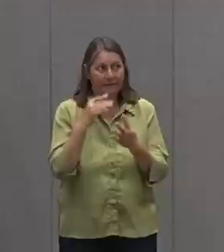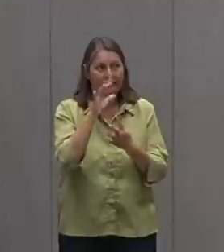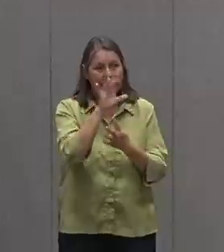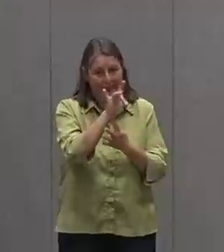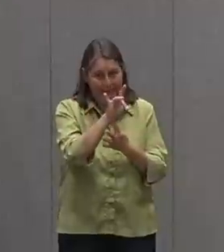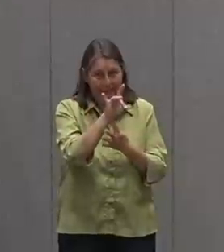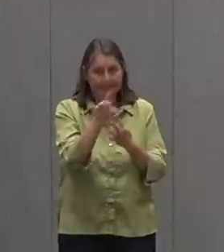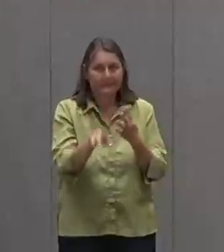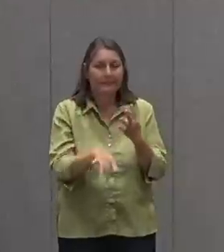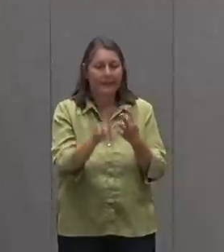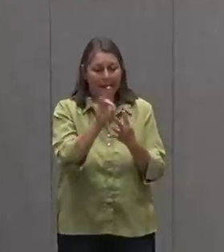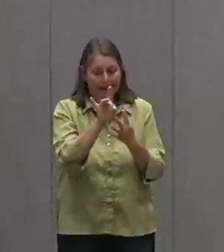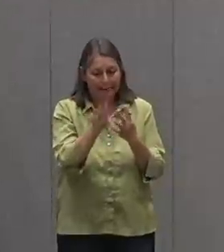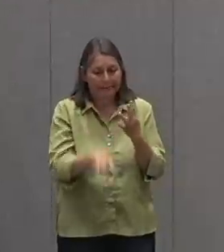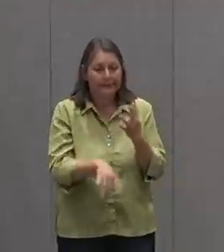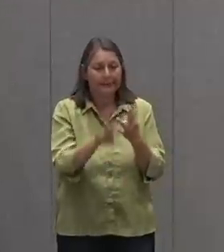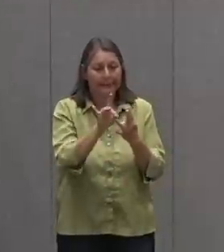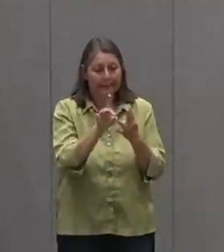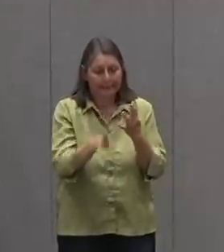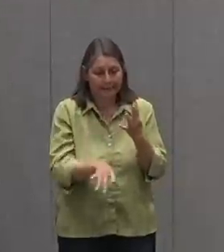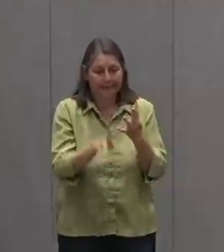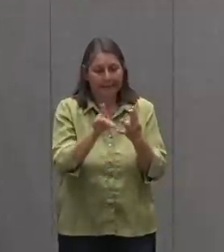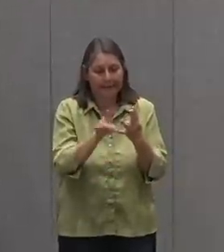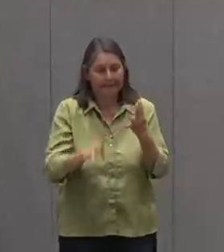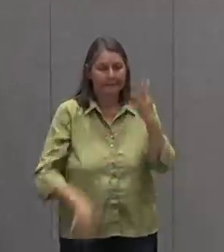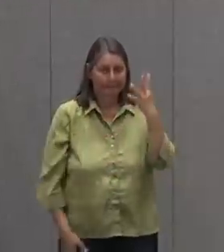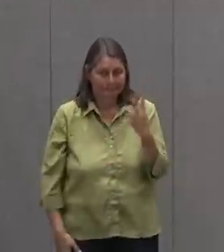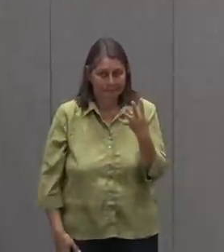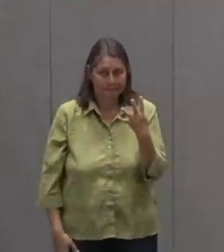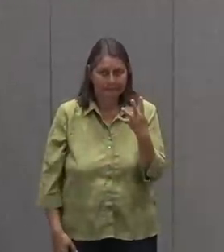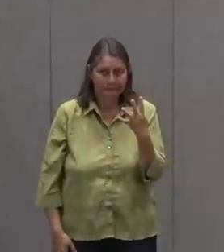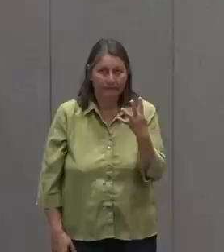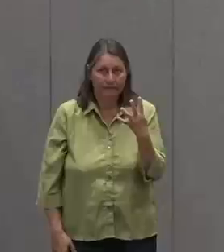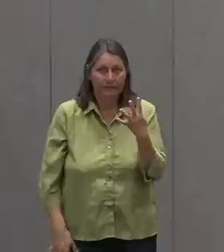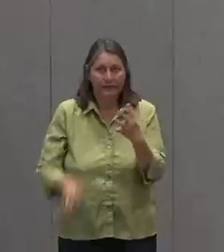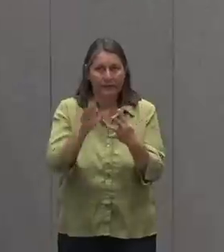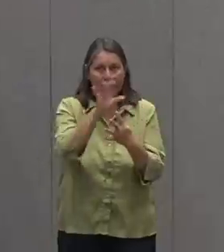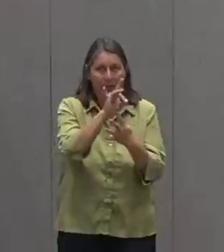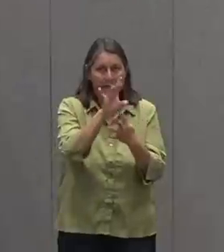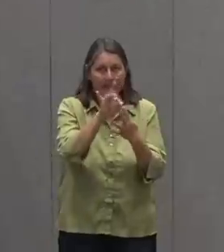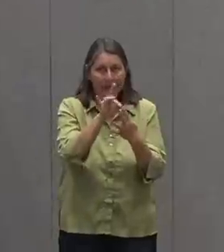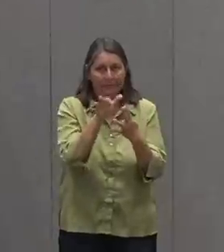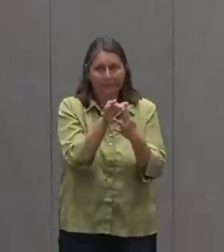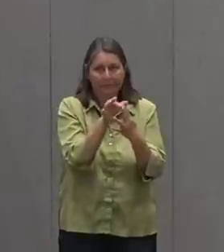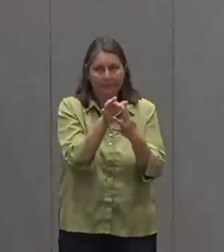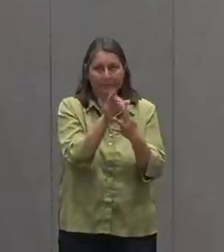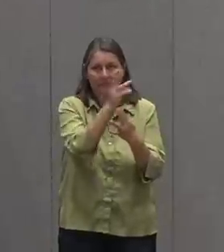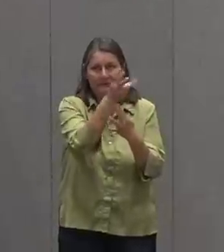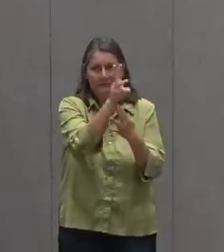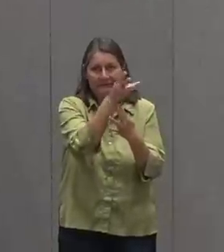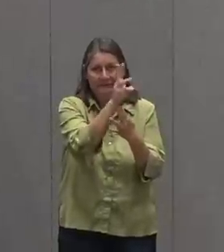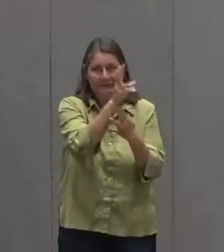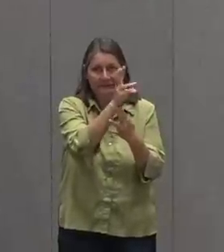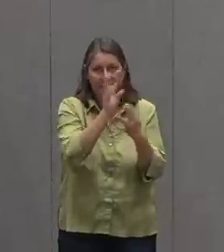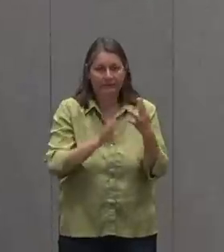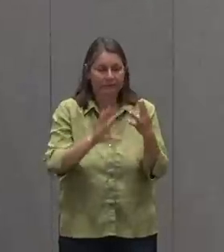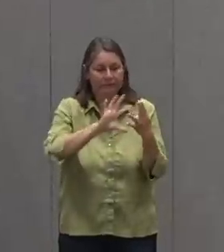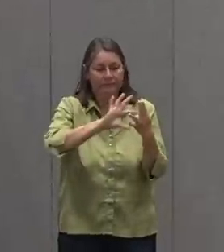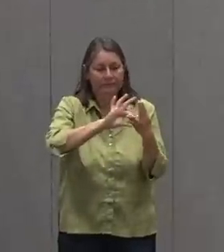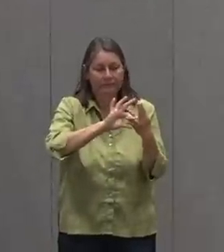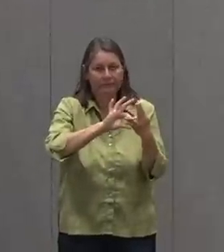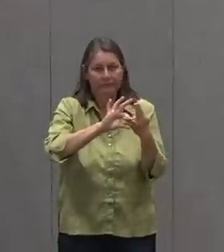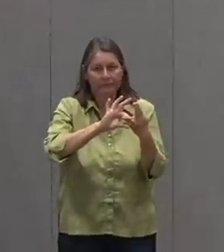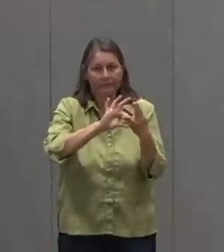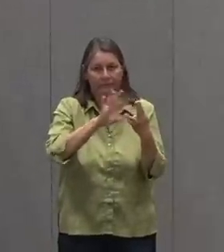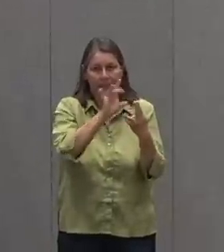8, 8, and 8. If we do 8 and 8, that's 16, right? Another 8 and 8,